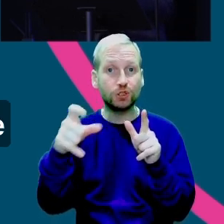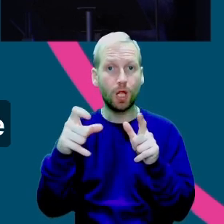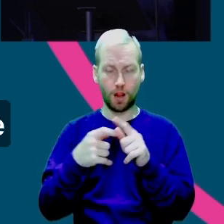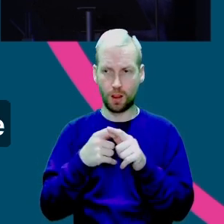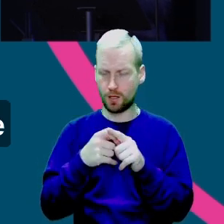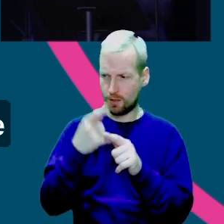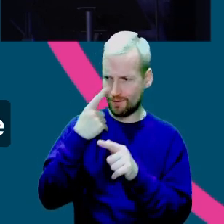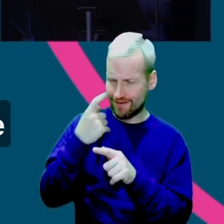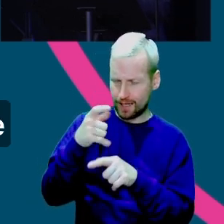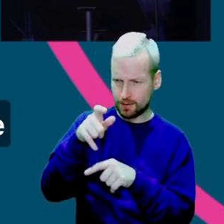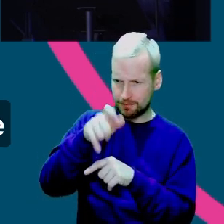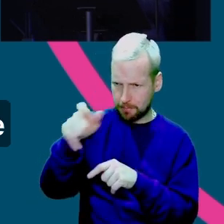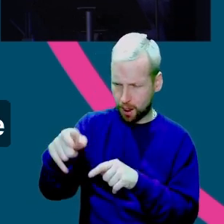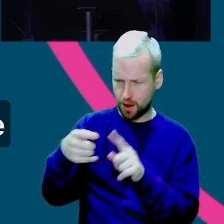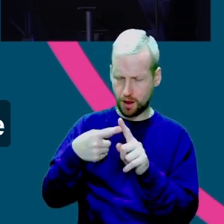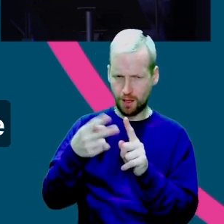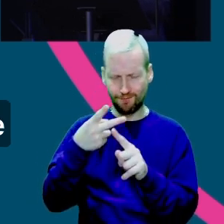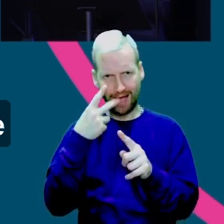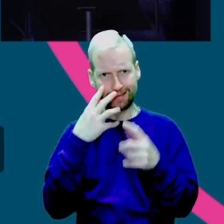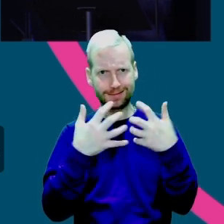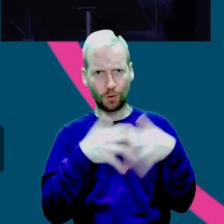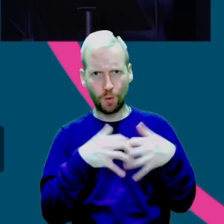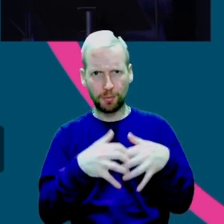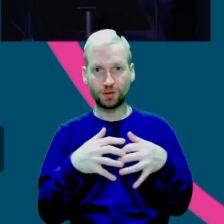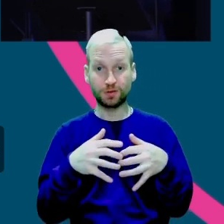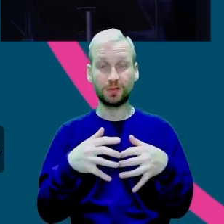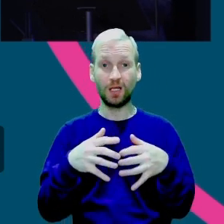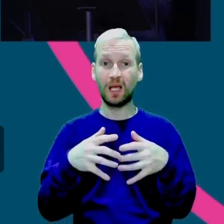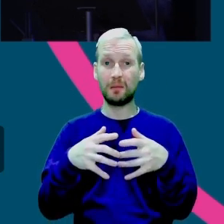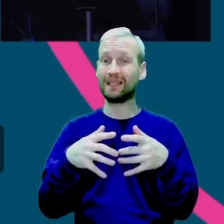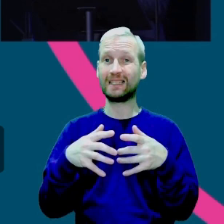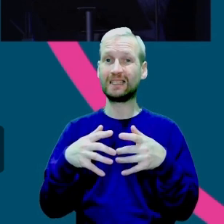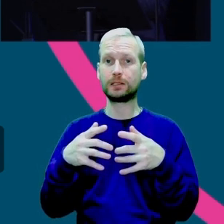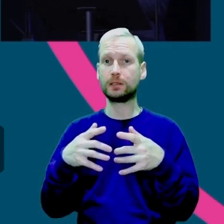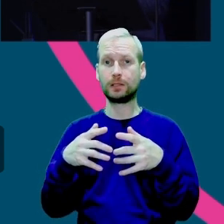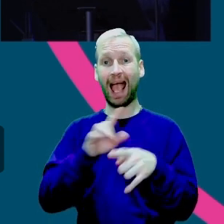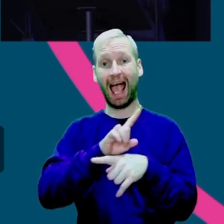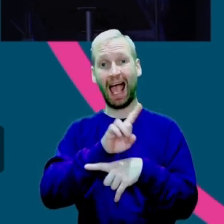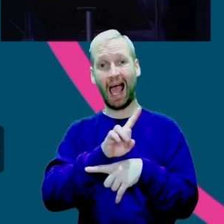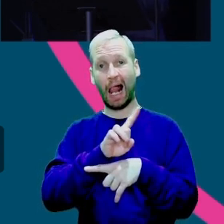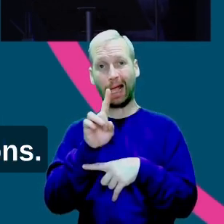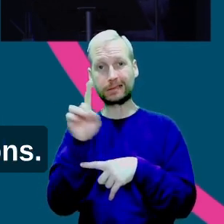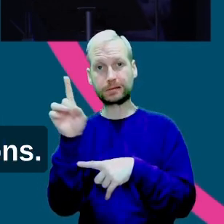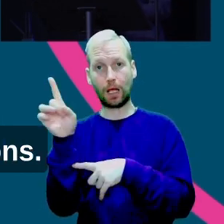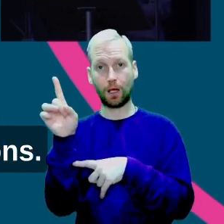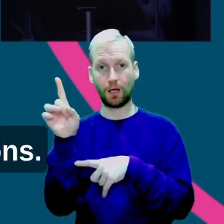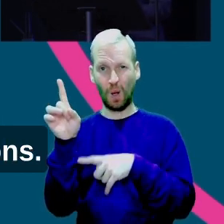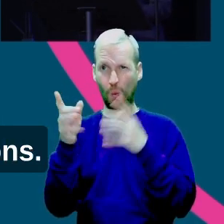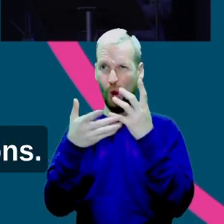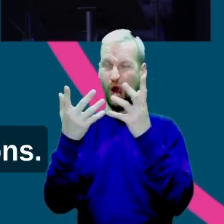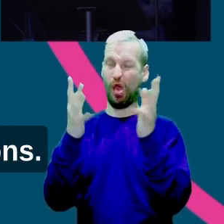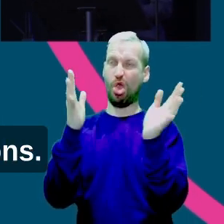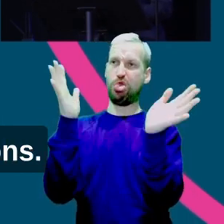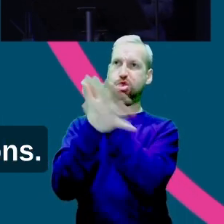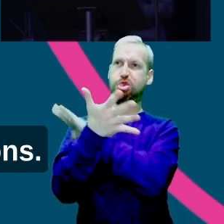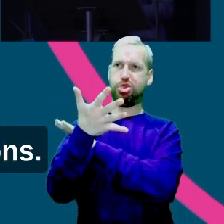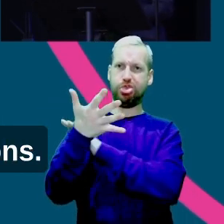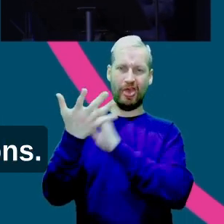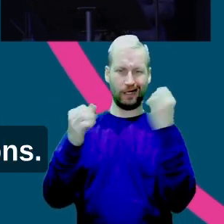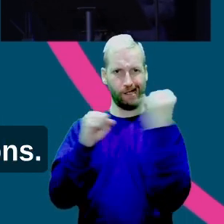people. So we built that into the infrastructure so we wouldn't be ripping out walls and things at a later stage, so that we could put in the future